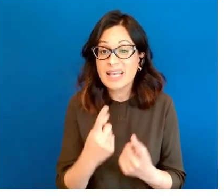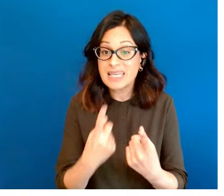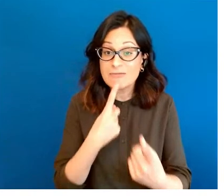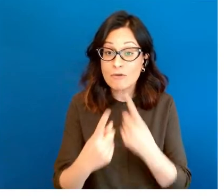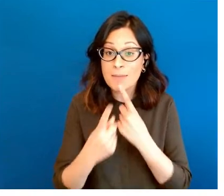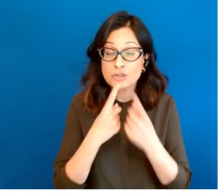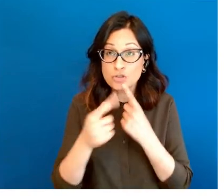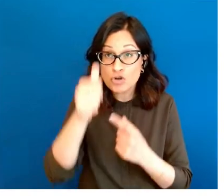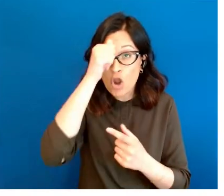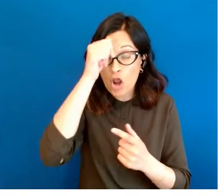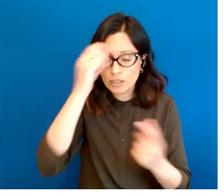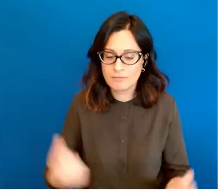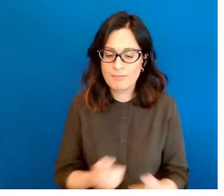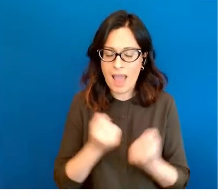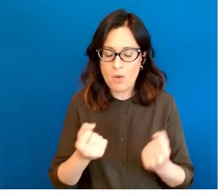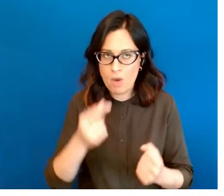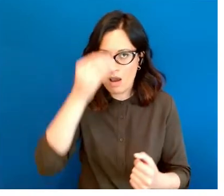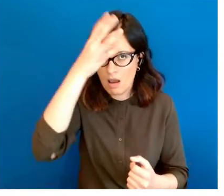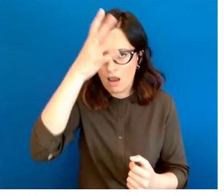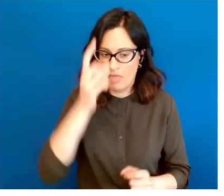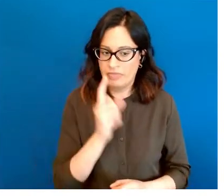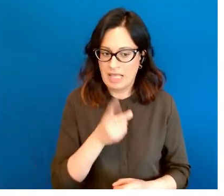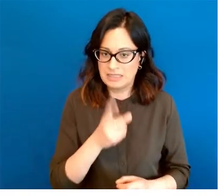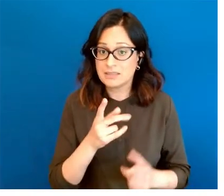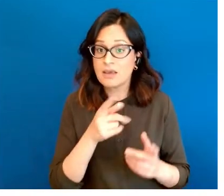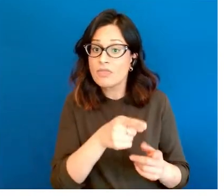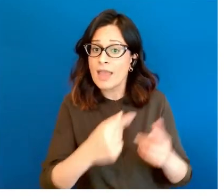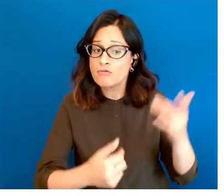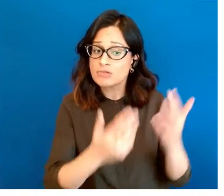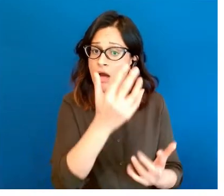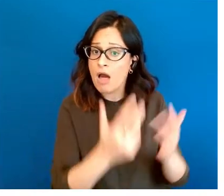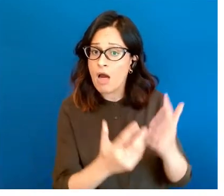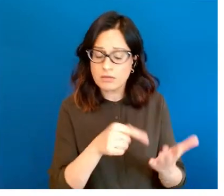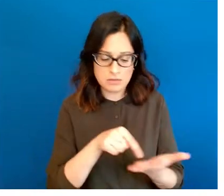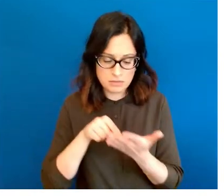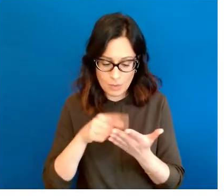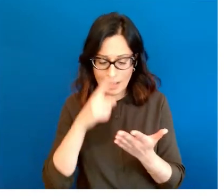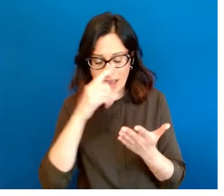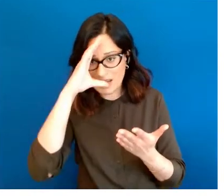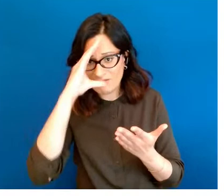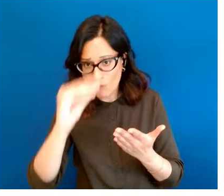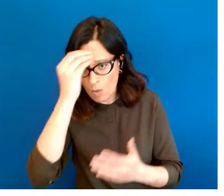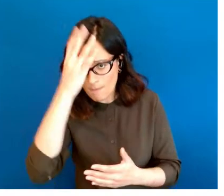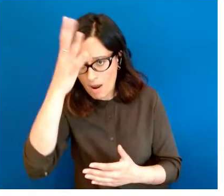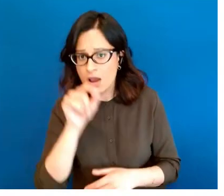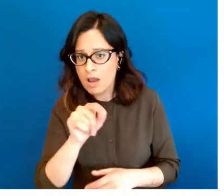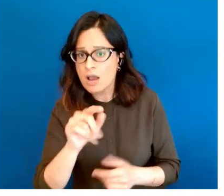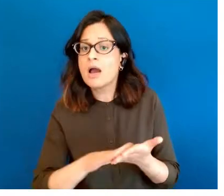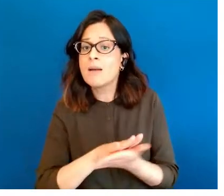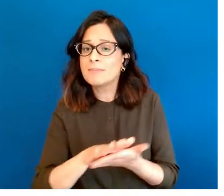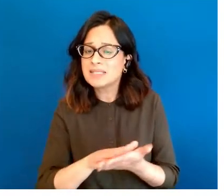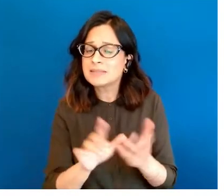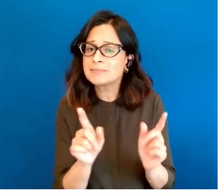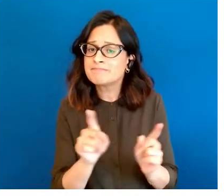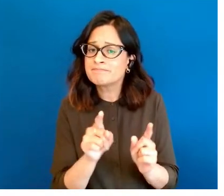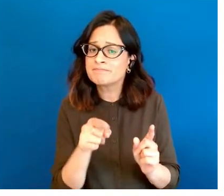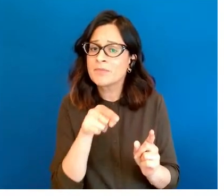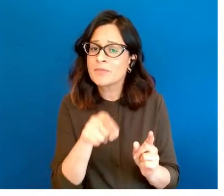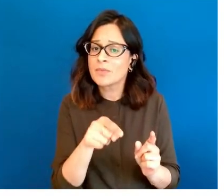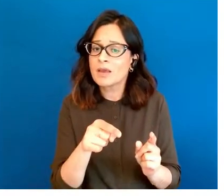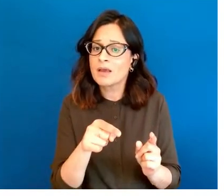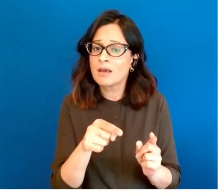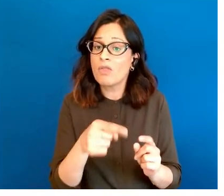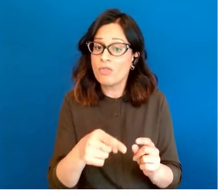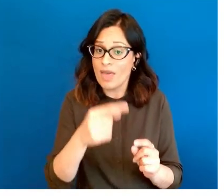know about the patient's test results, the more you can inform them in a way that's informed and